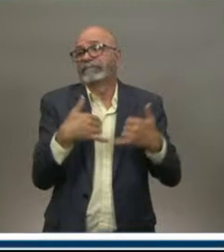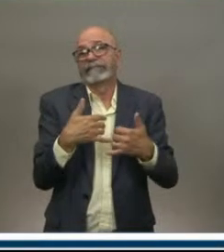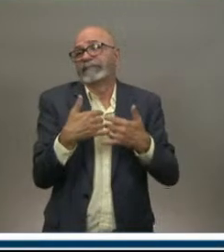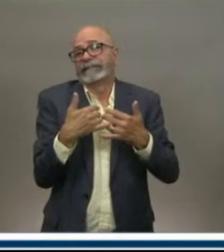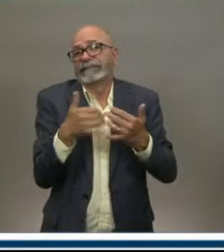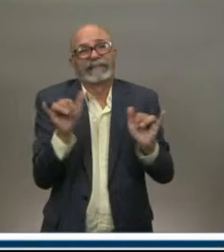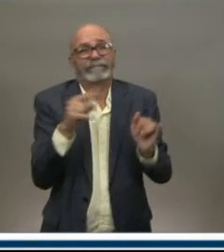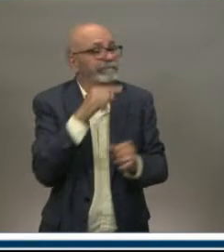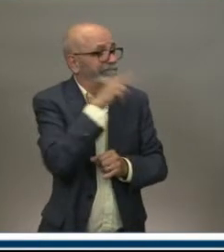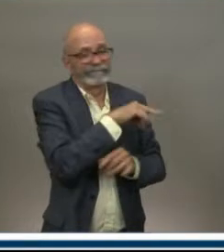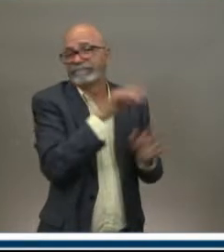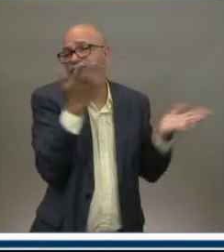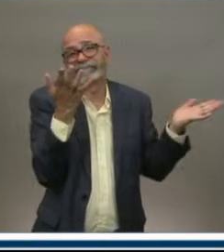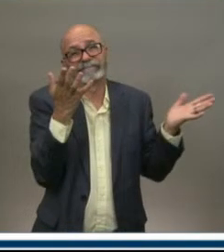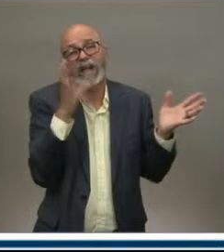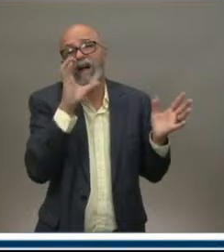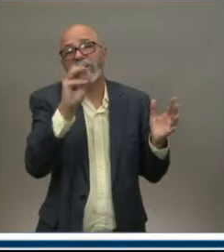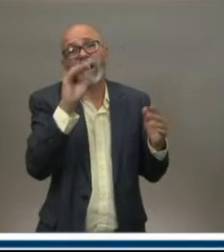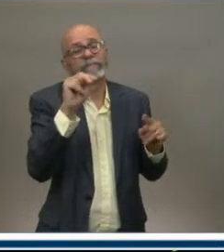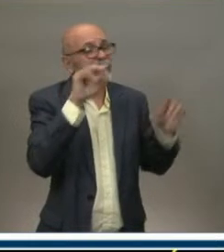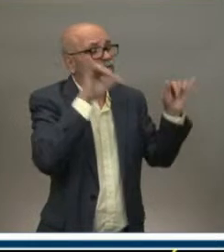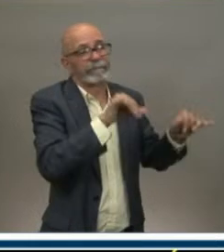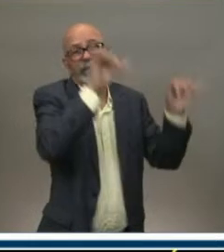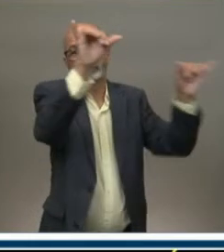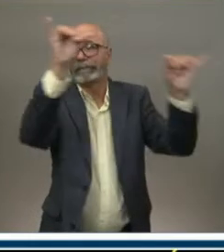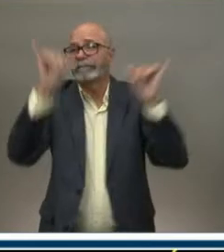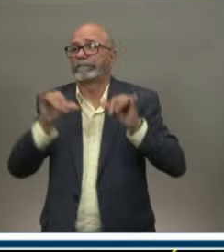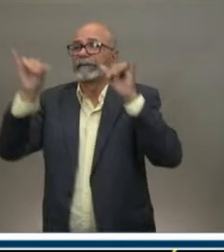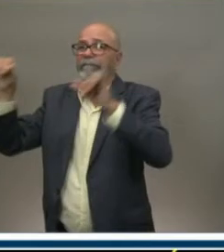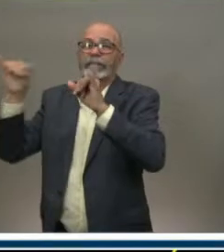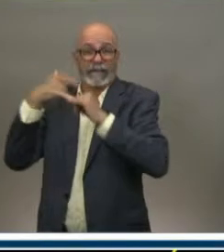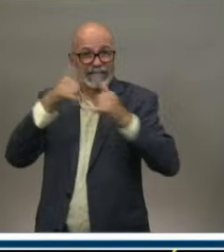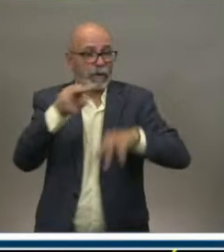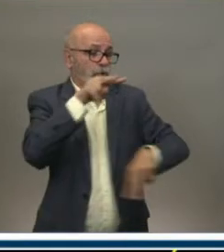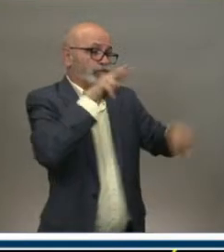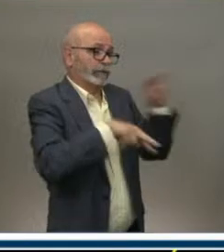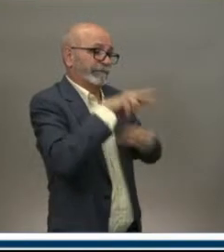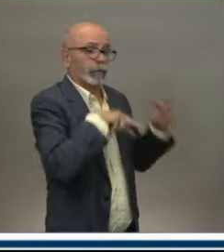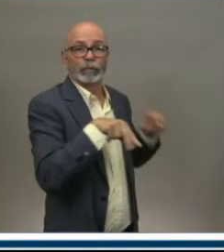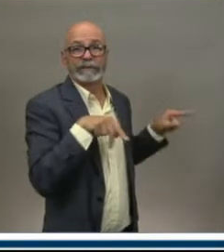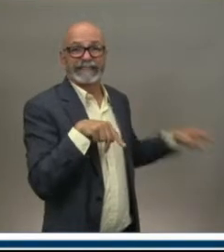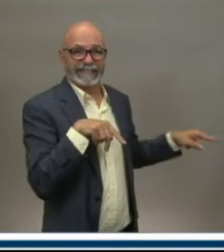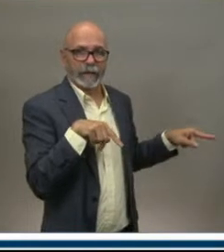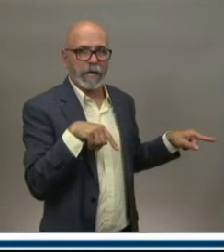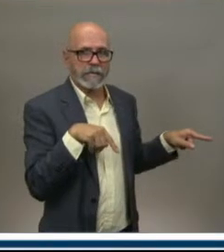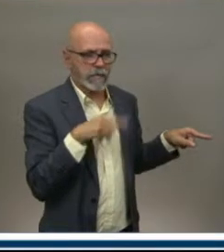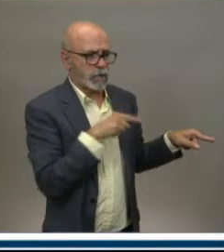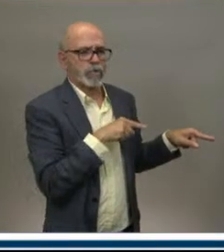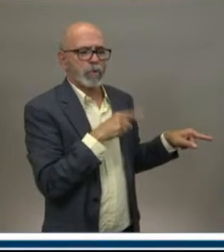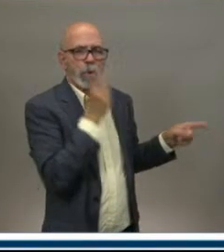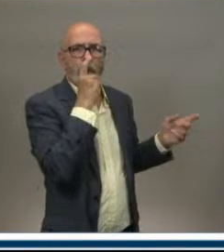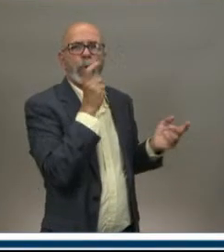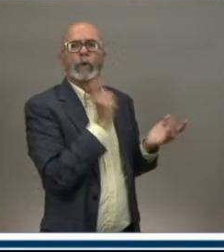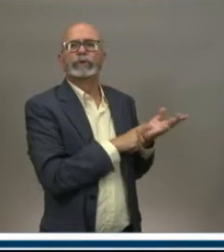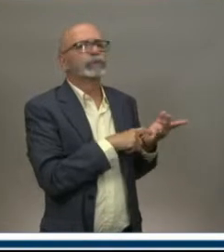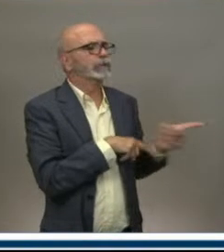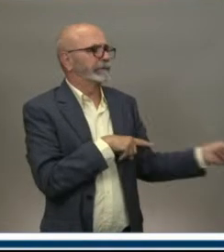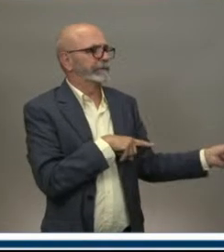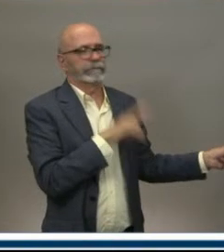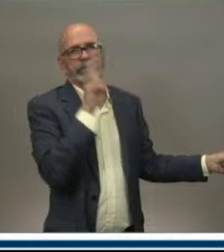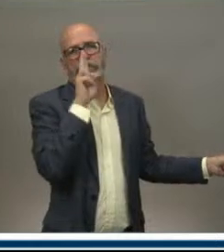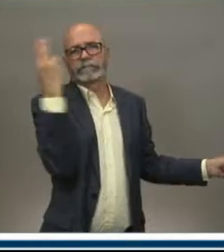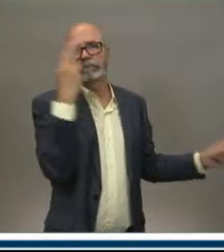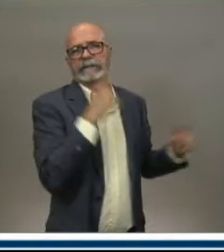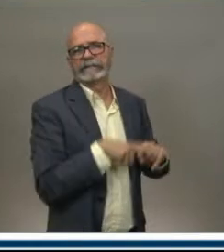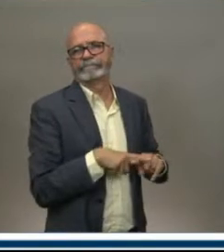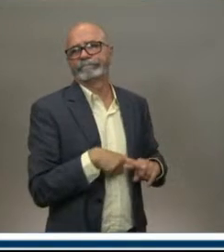What the reviewers, particularly of the Northwood review, highlighted was unique or different about Northwood